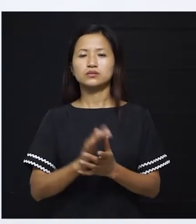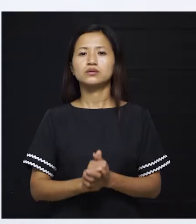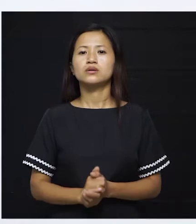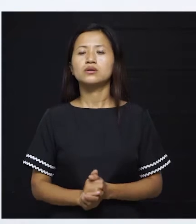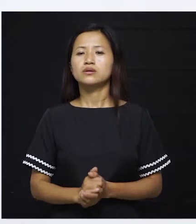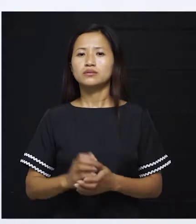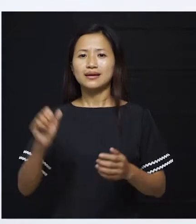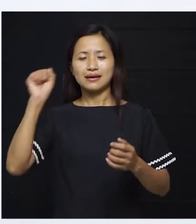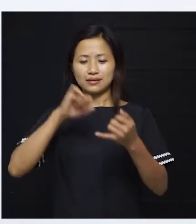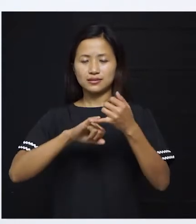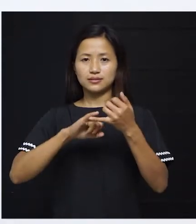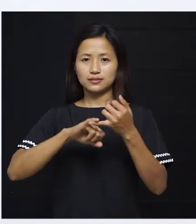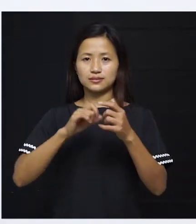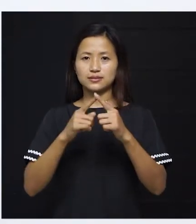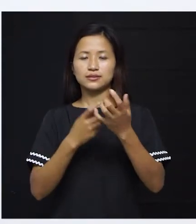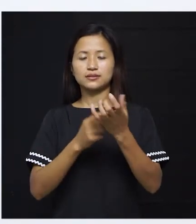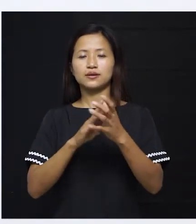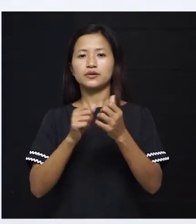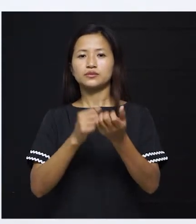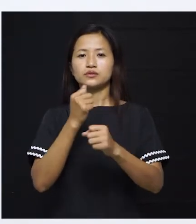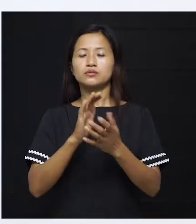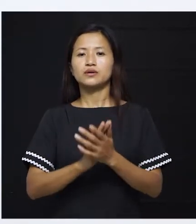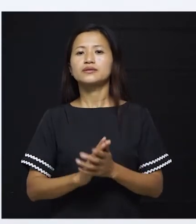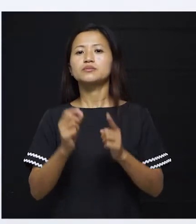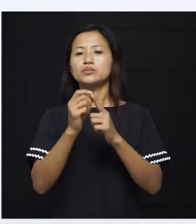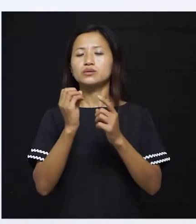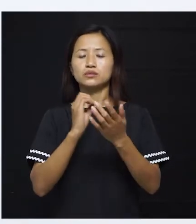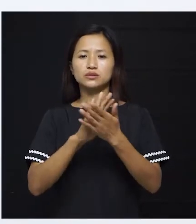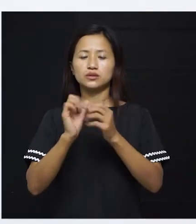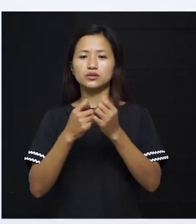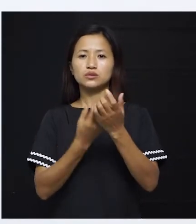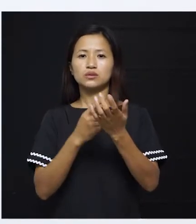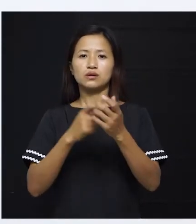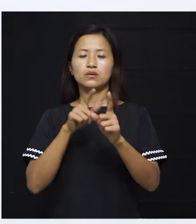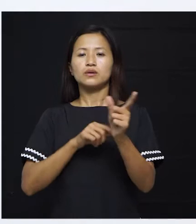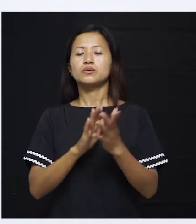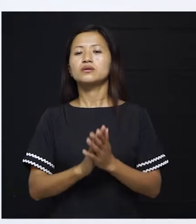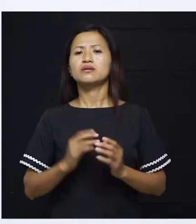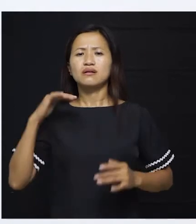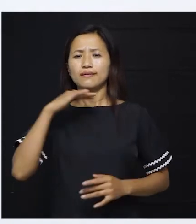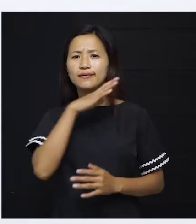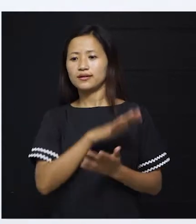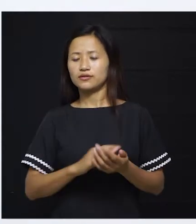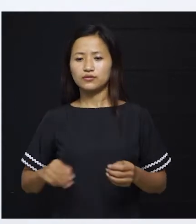by the Sangtam tribe and the Puchuri tribe, and they also have colorful ornaments, colorful